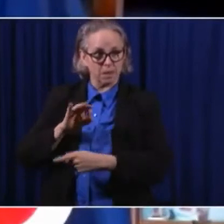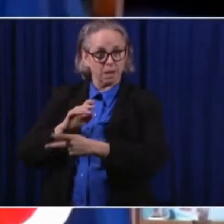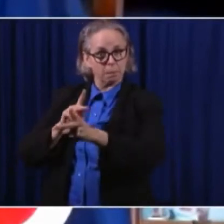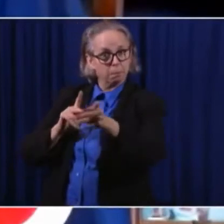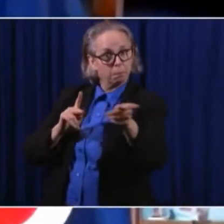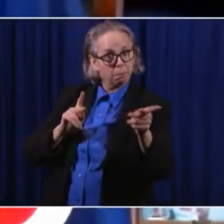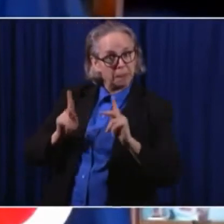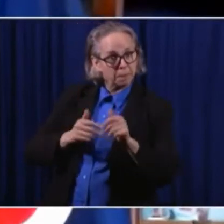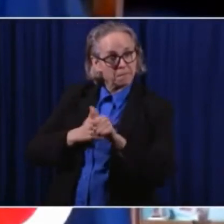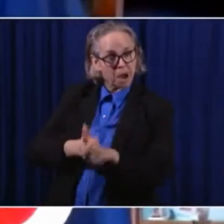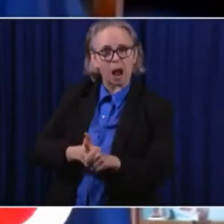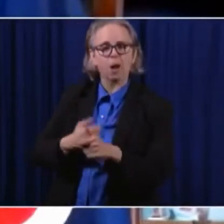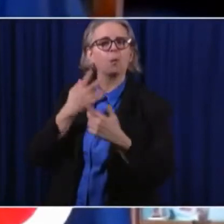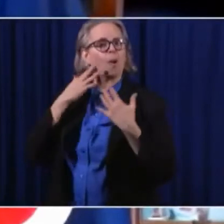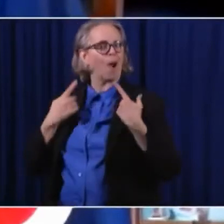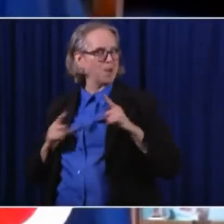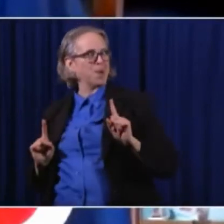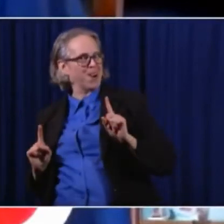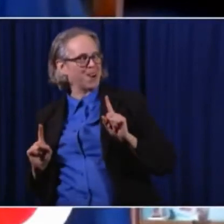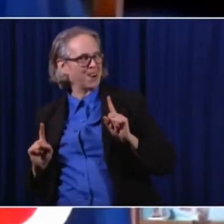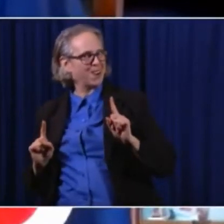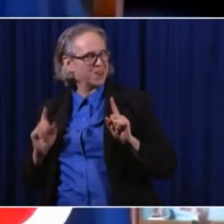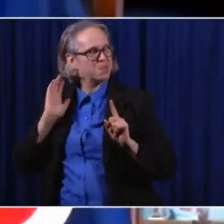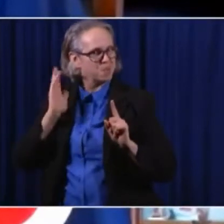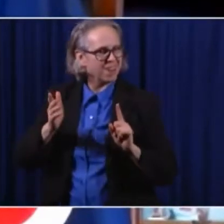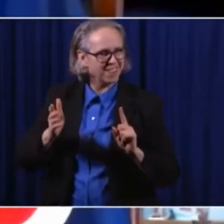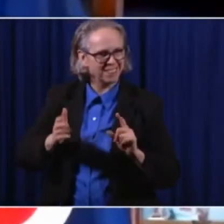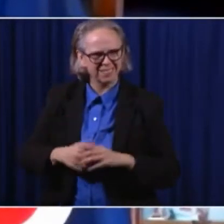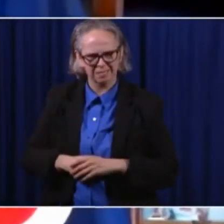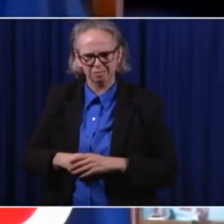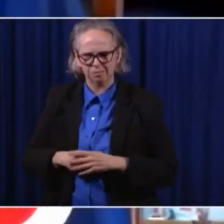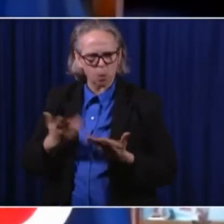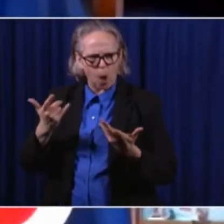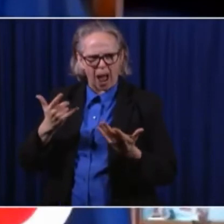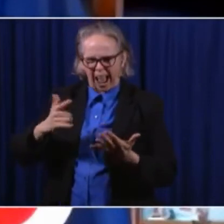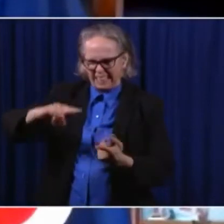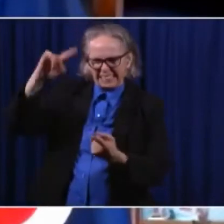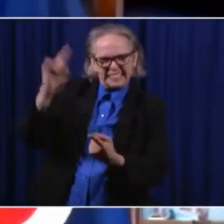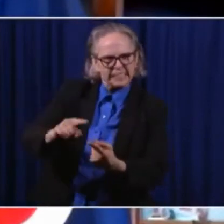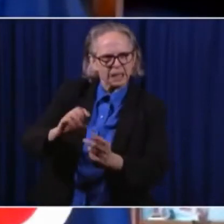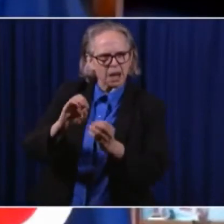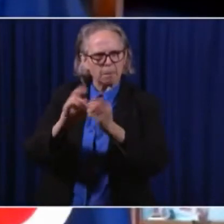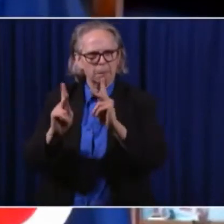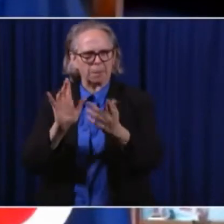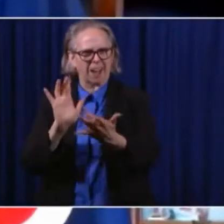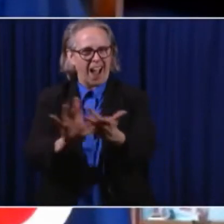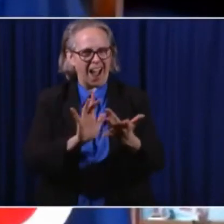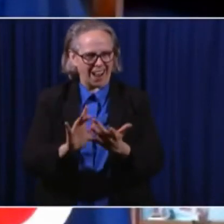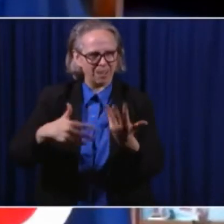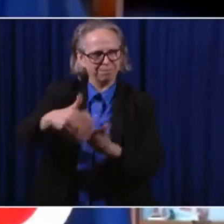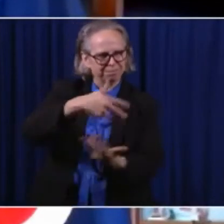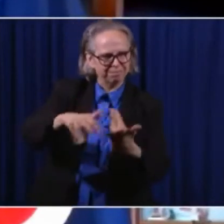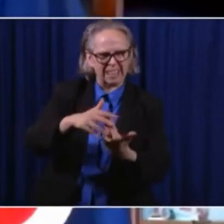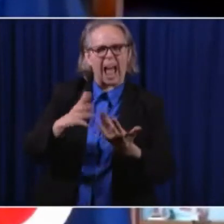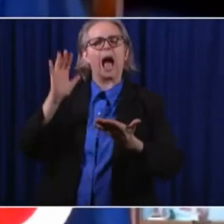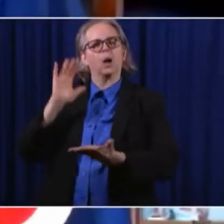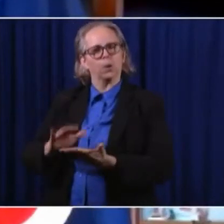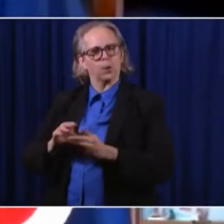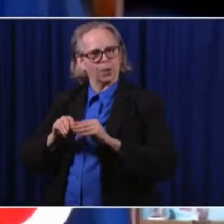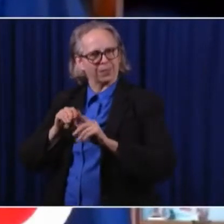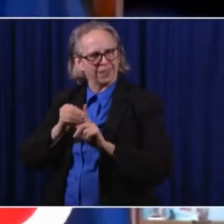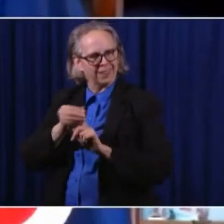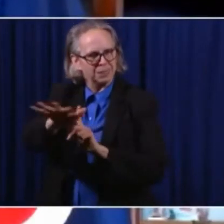of contacts and get us to the point where we're going to be able to get this in a manageable situation again. And